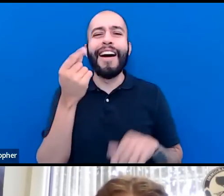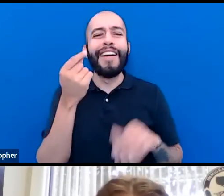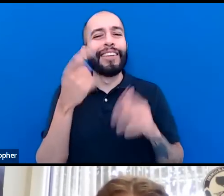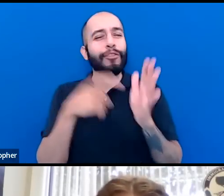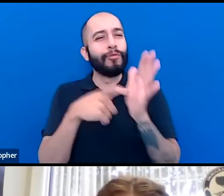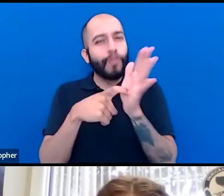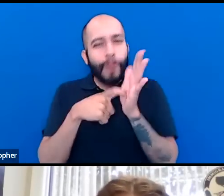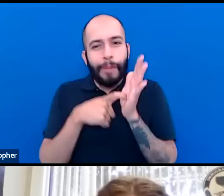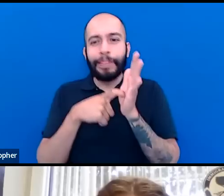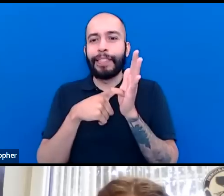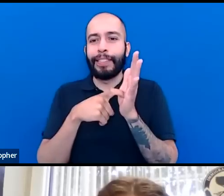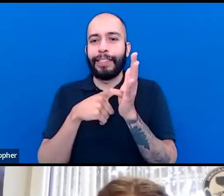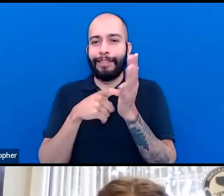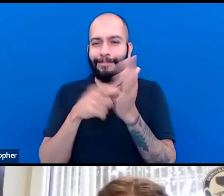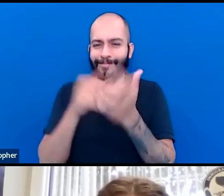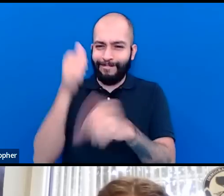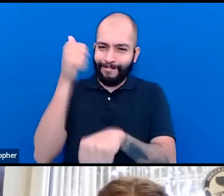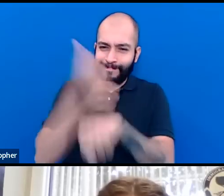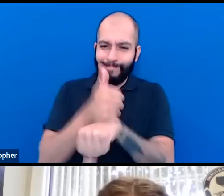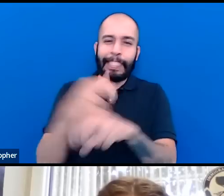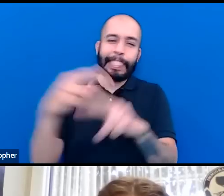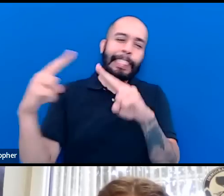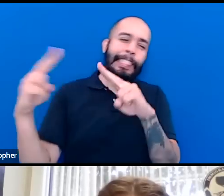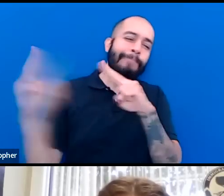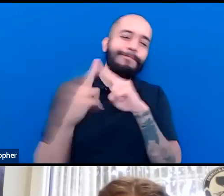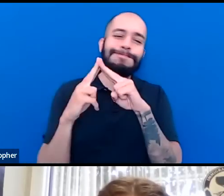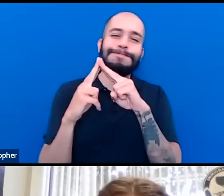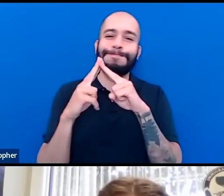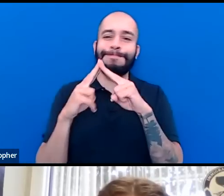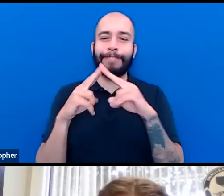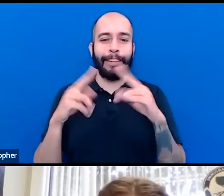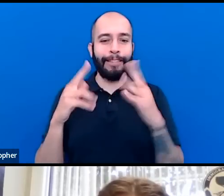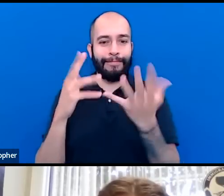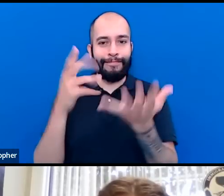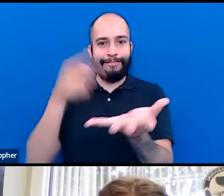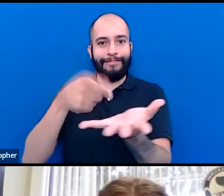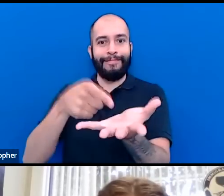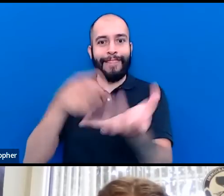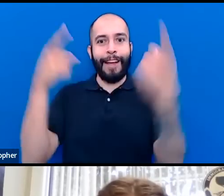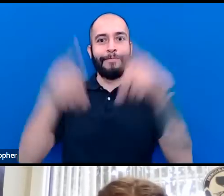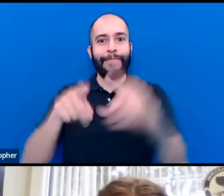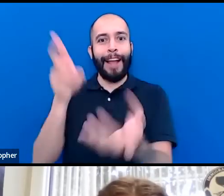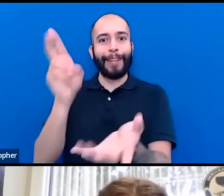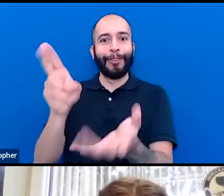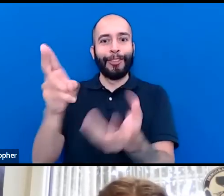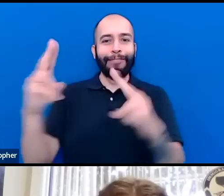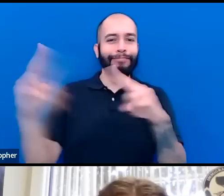really life-changing for an American society that really could use a life change.